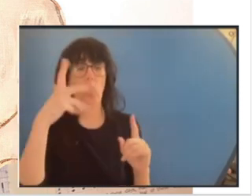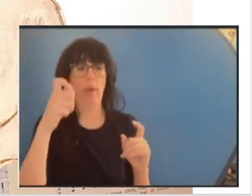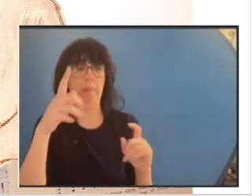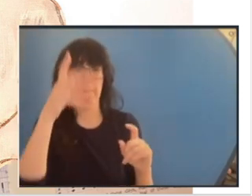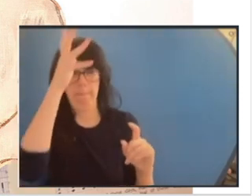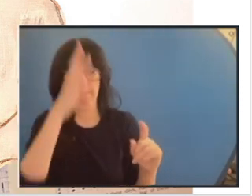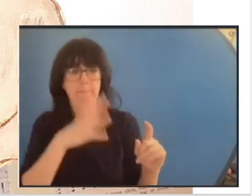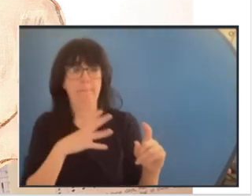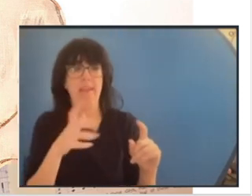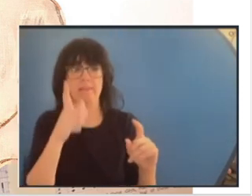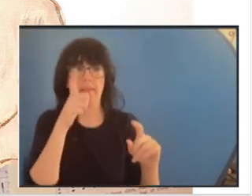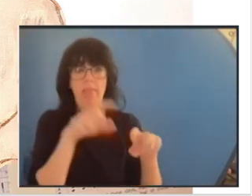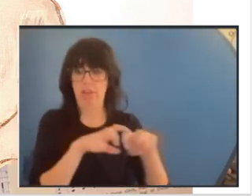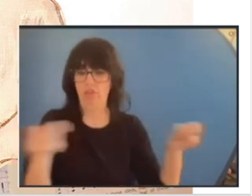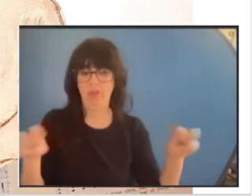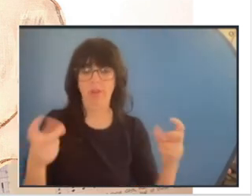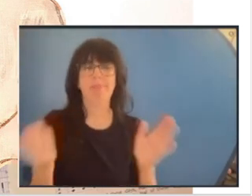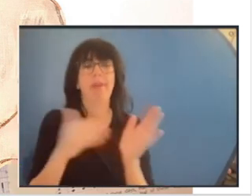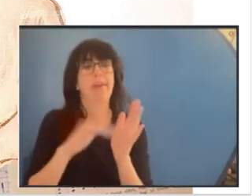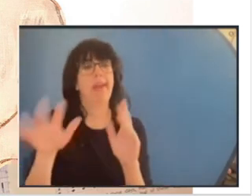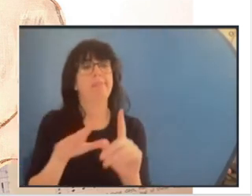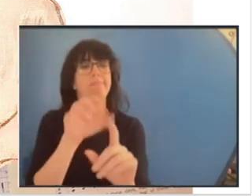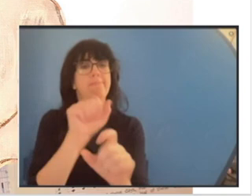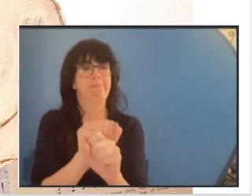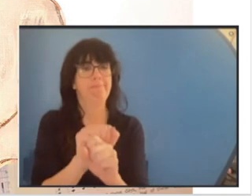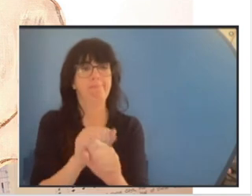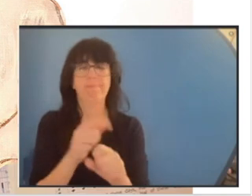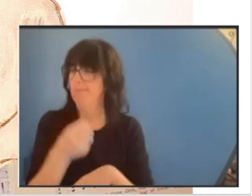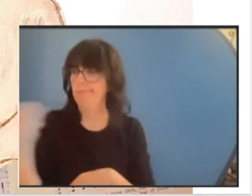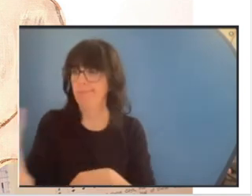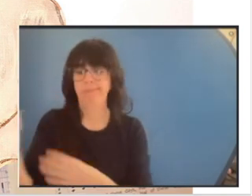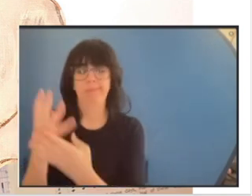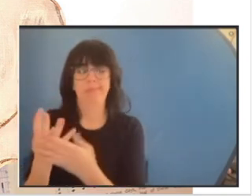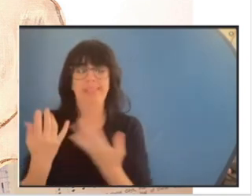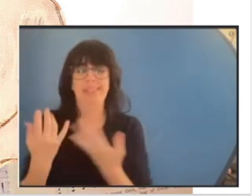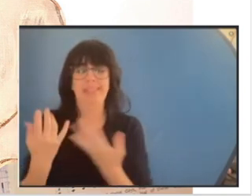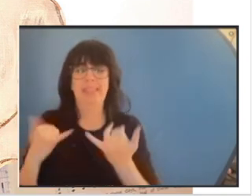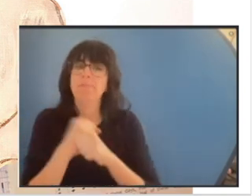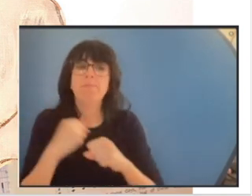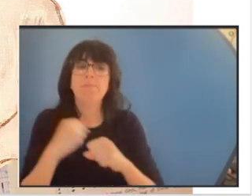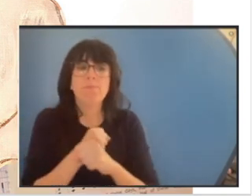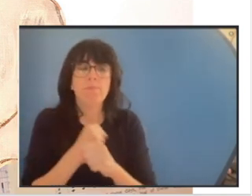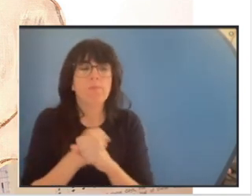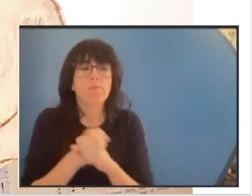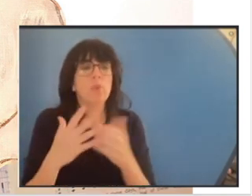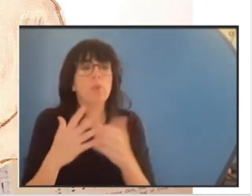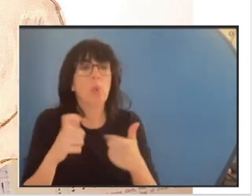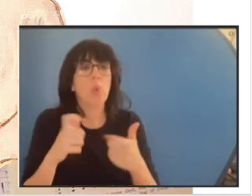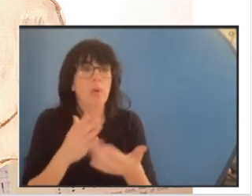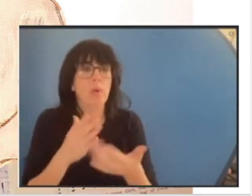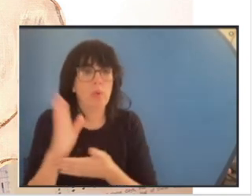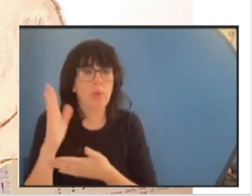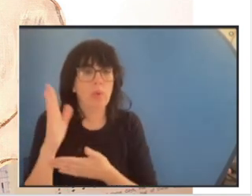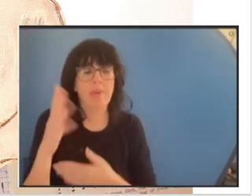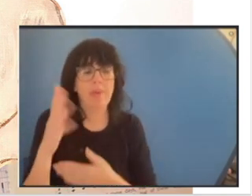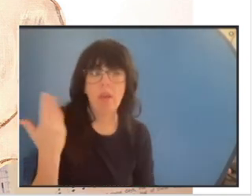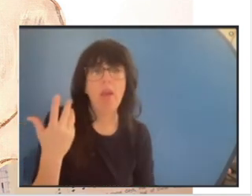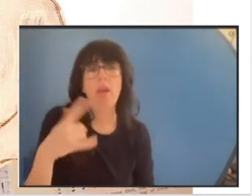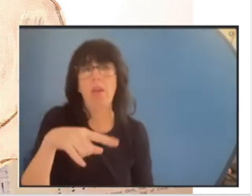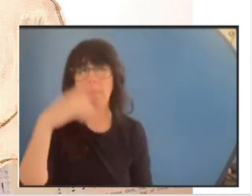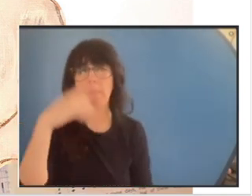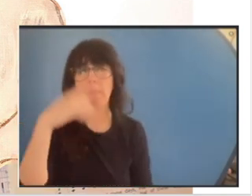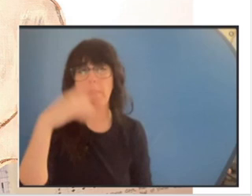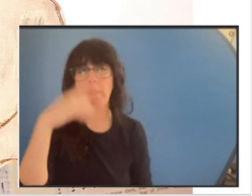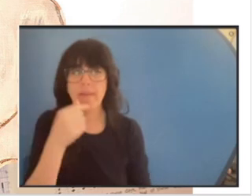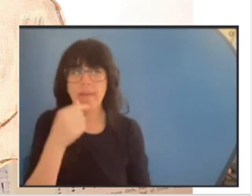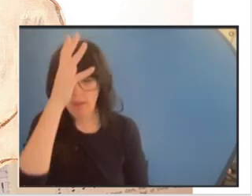jail time didn't stop him from fighting for what he knew was right. As a young Black gay man, Bayard